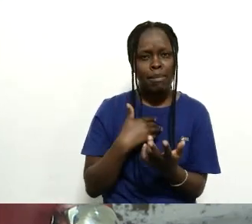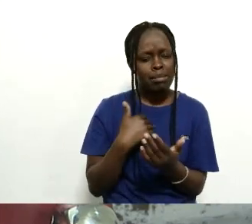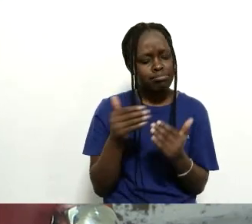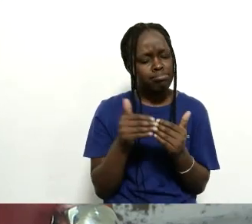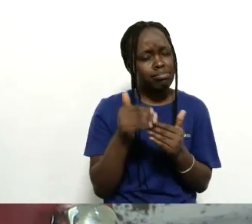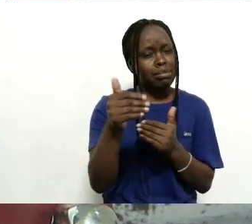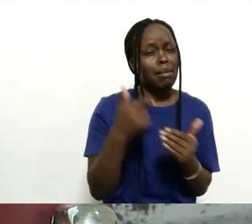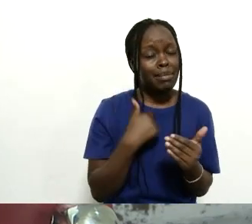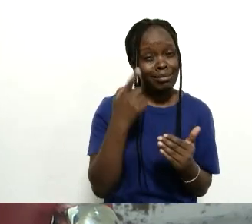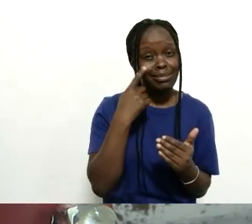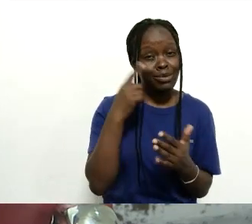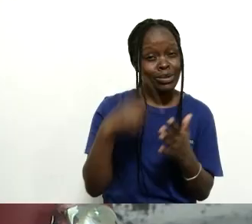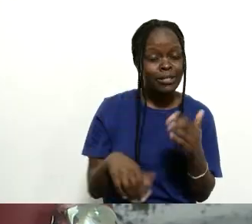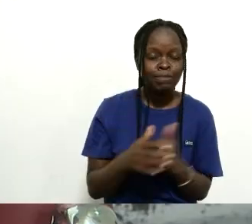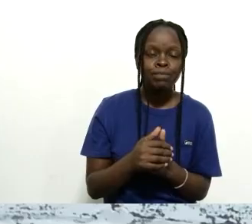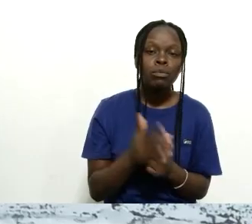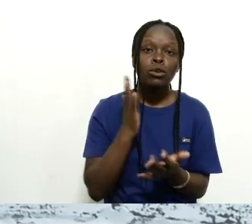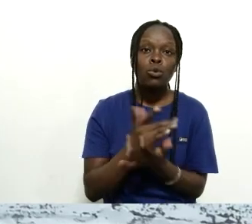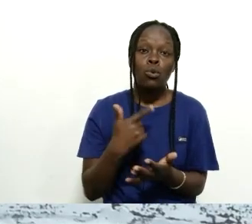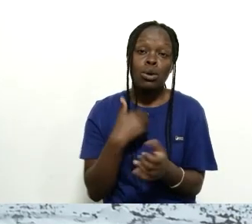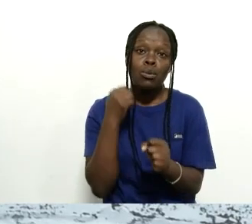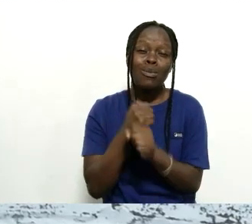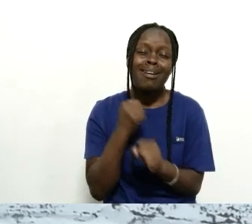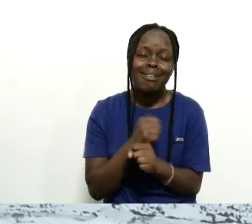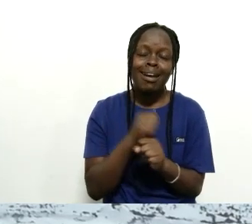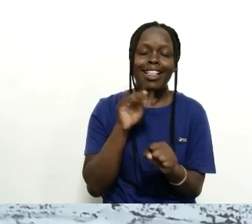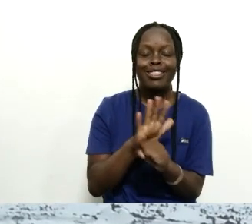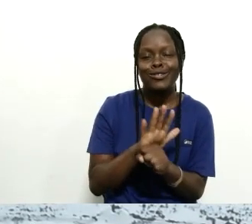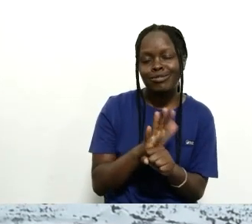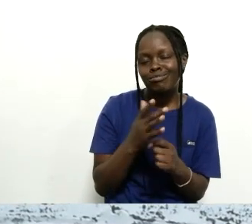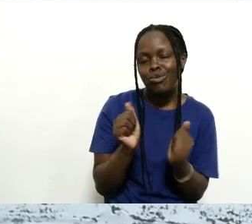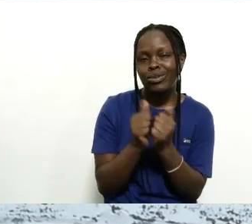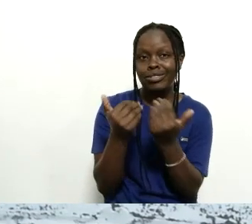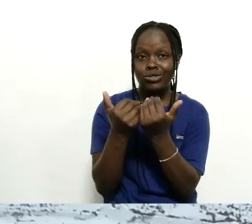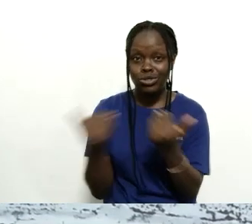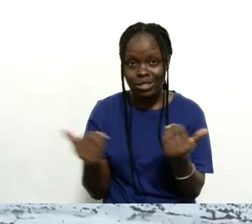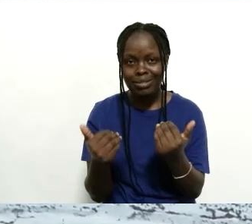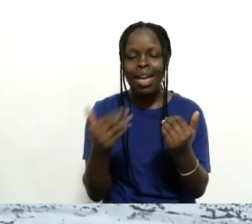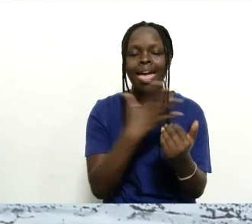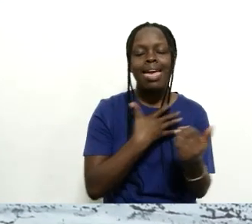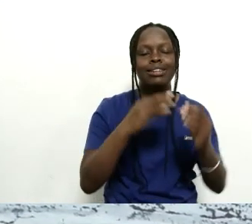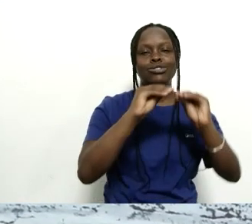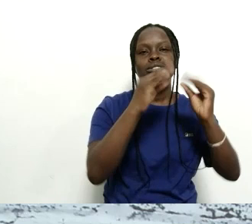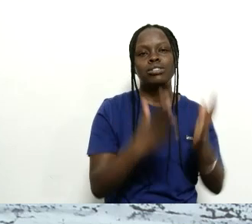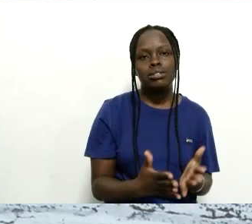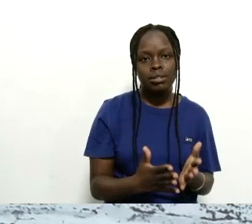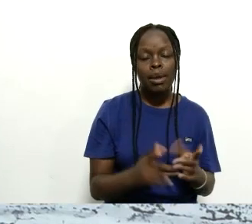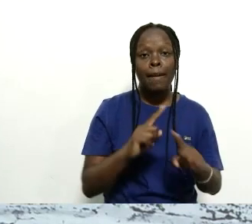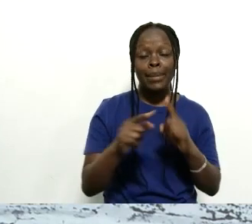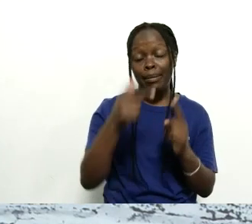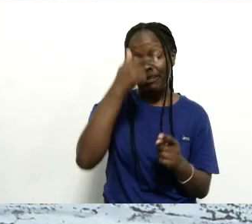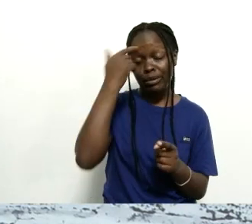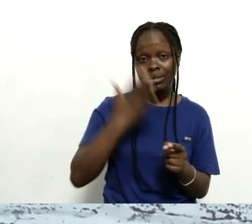these two. And even when the children are at home, because I know the hybrid is being also able to not be in the classroom and just learn from wherever you